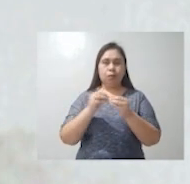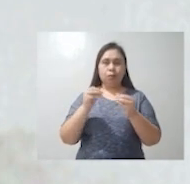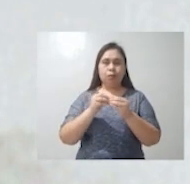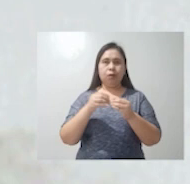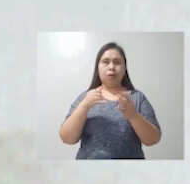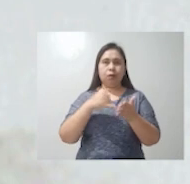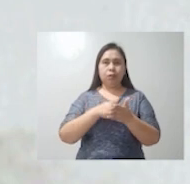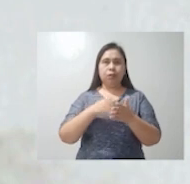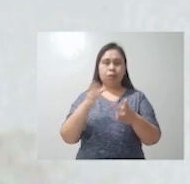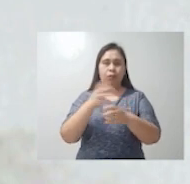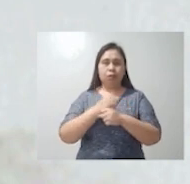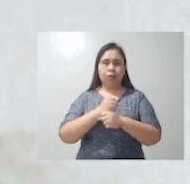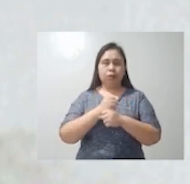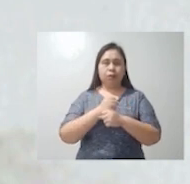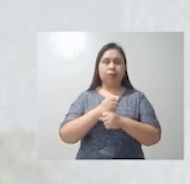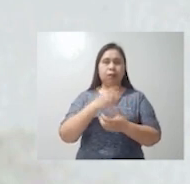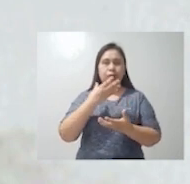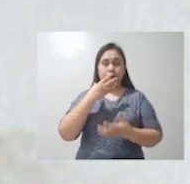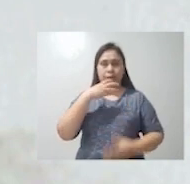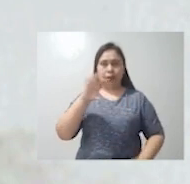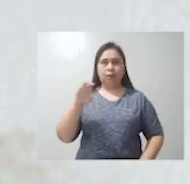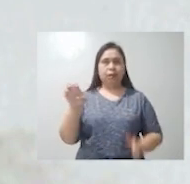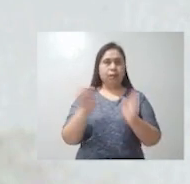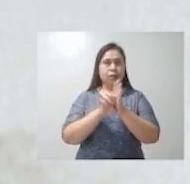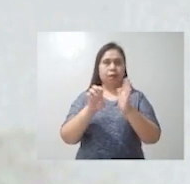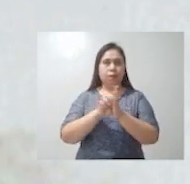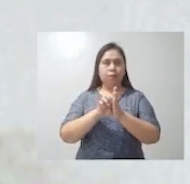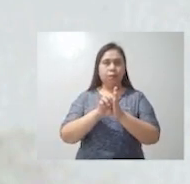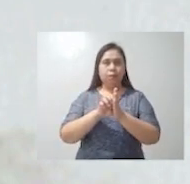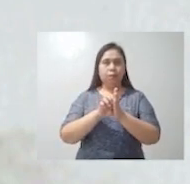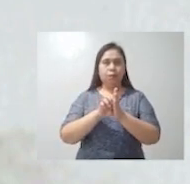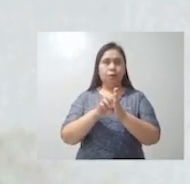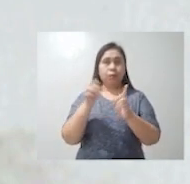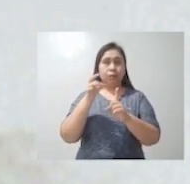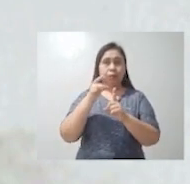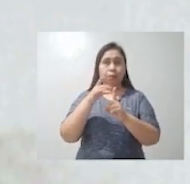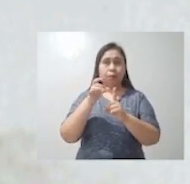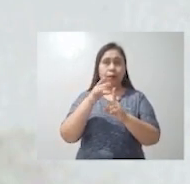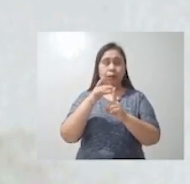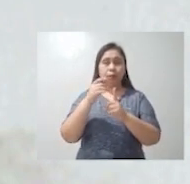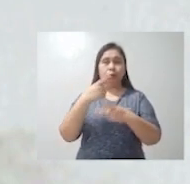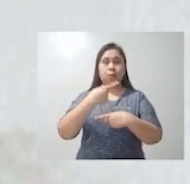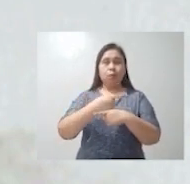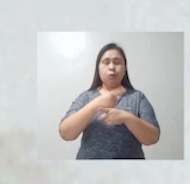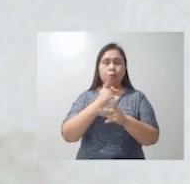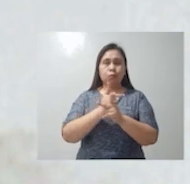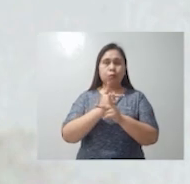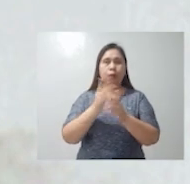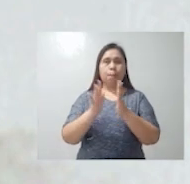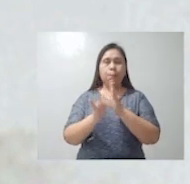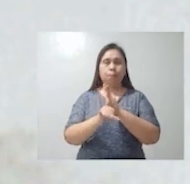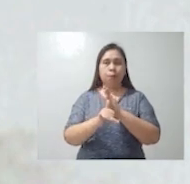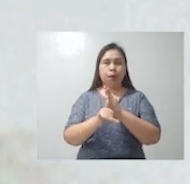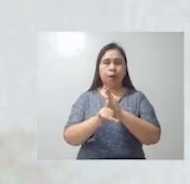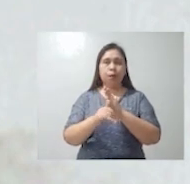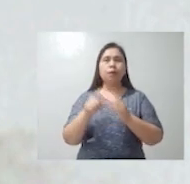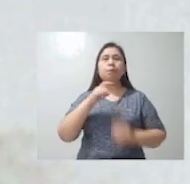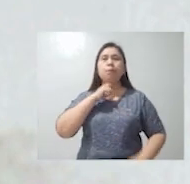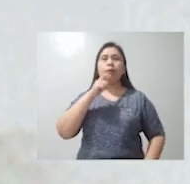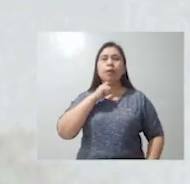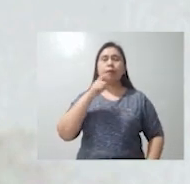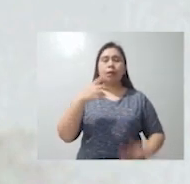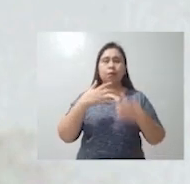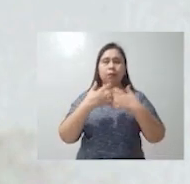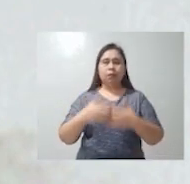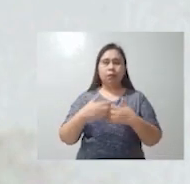Example, sparks produced by metal grinder. The sparks produced by the metal grinder may have a temperature as high